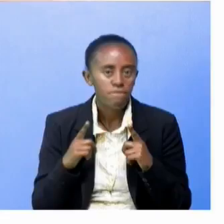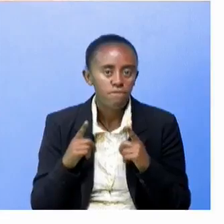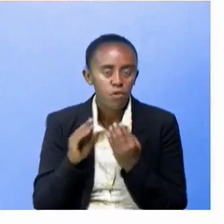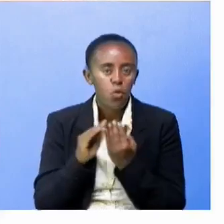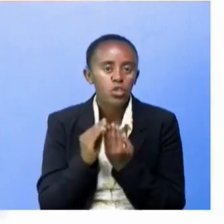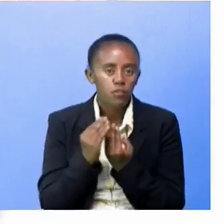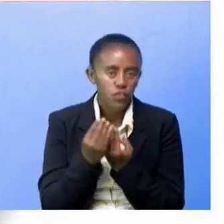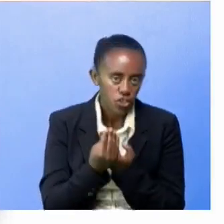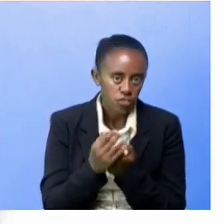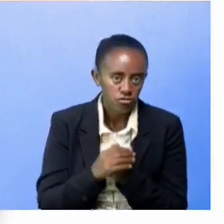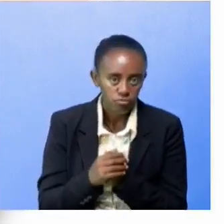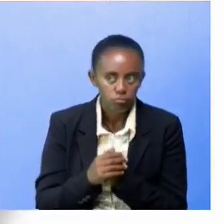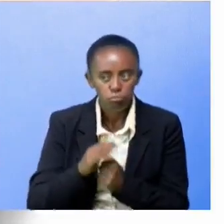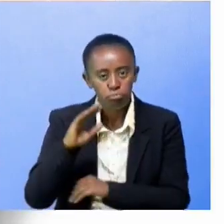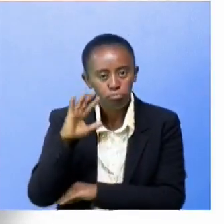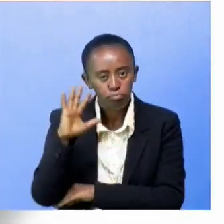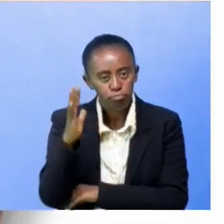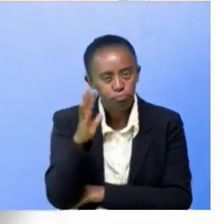conservation.